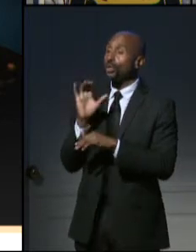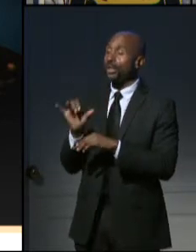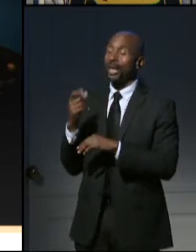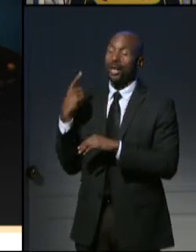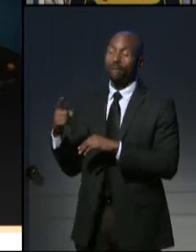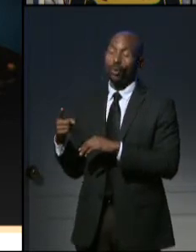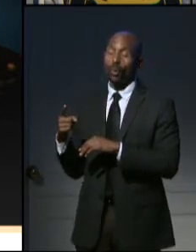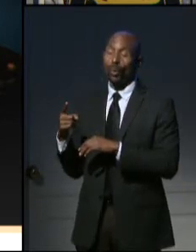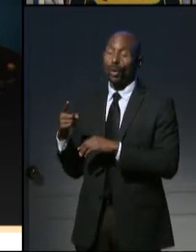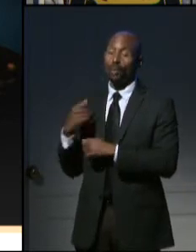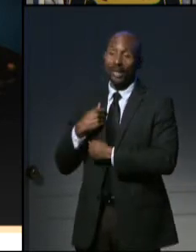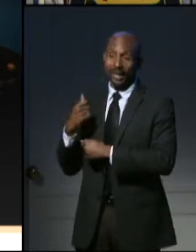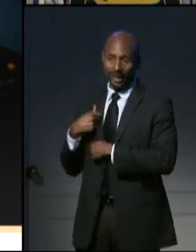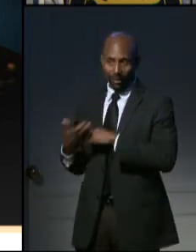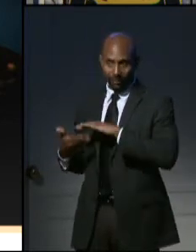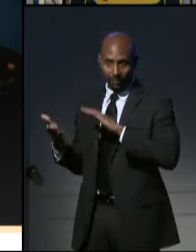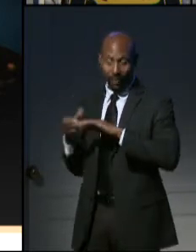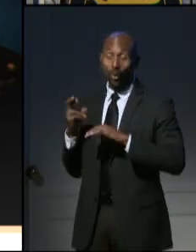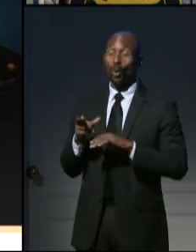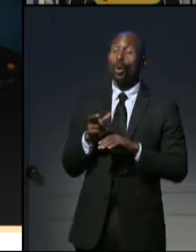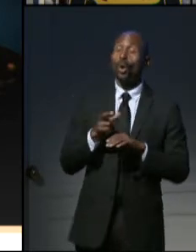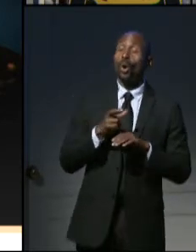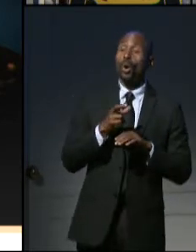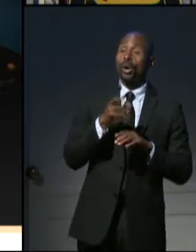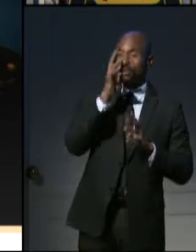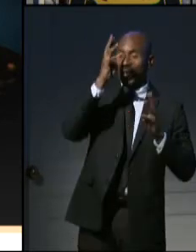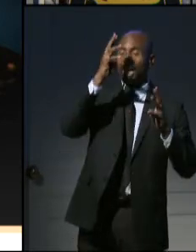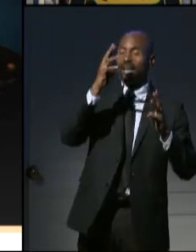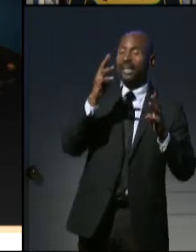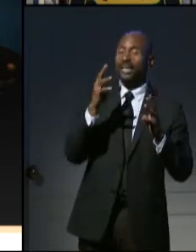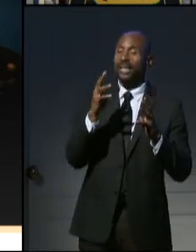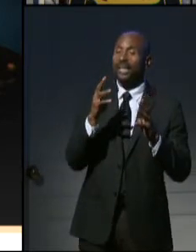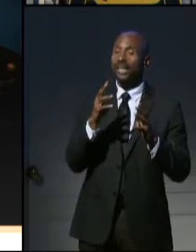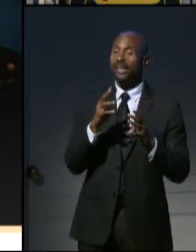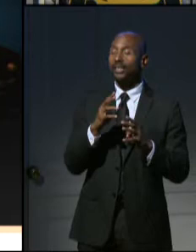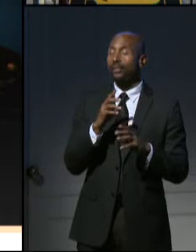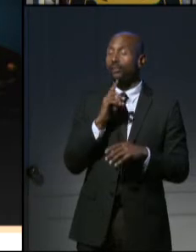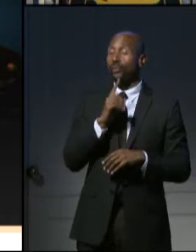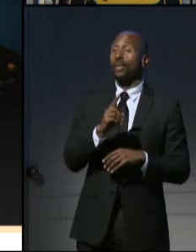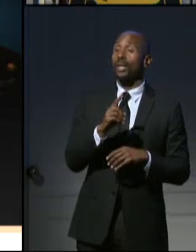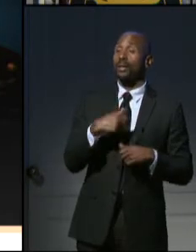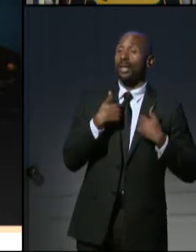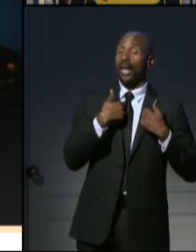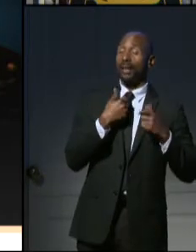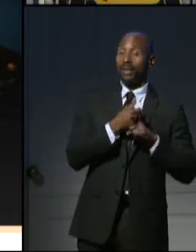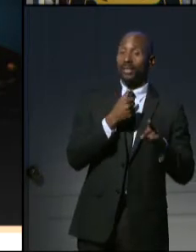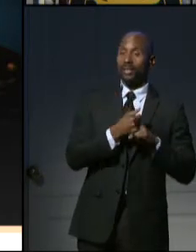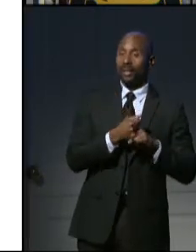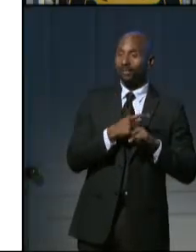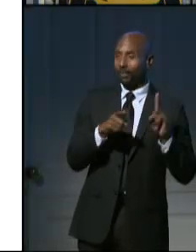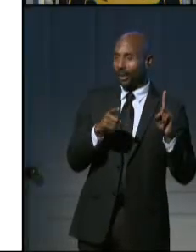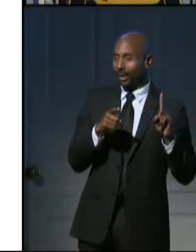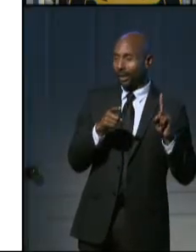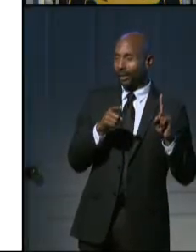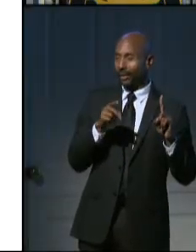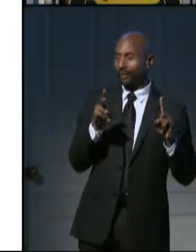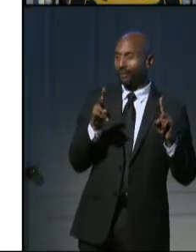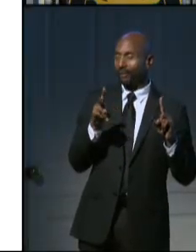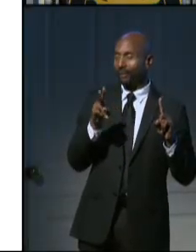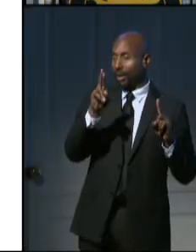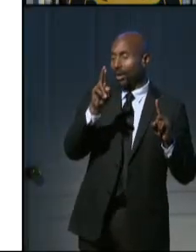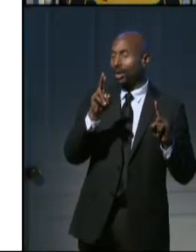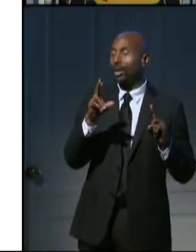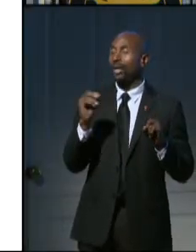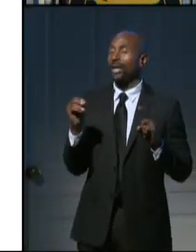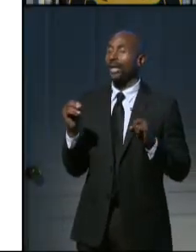life itself and create new experiences that feel good and create new memories with applications in a wide range